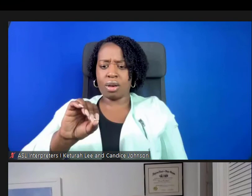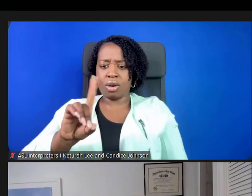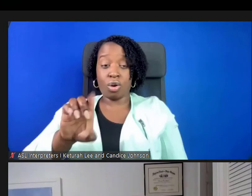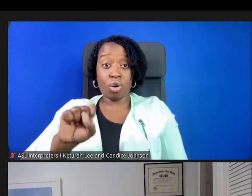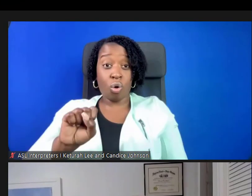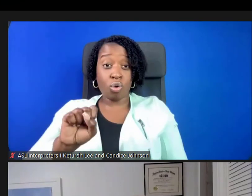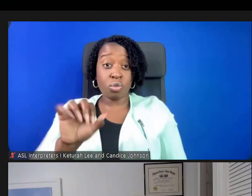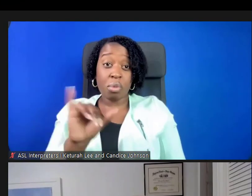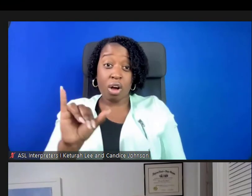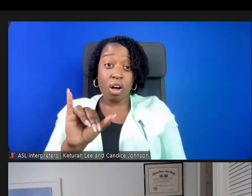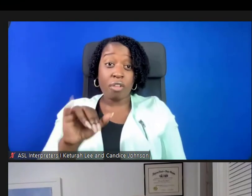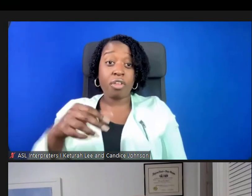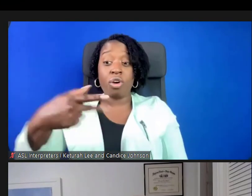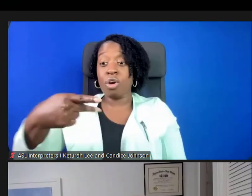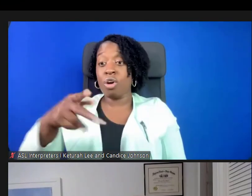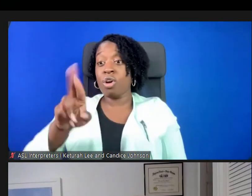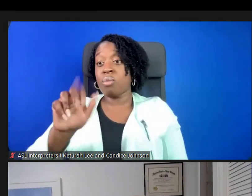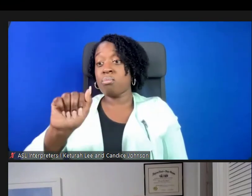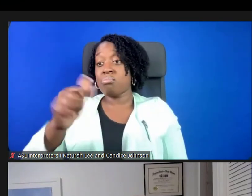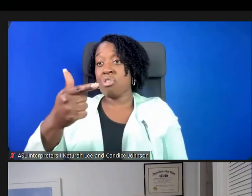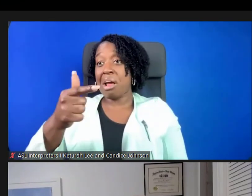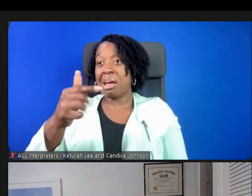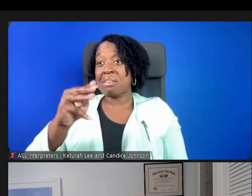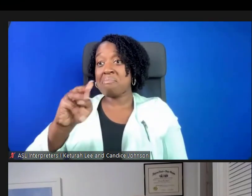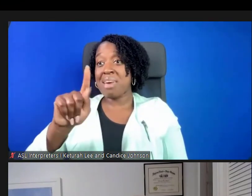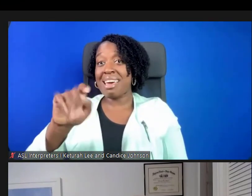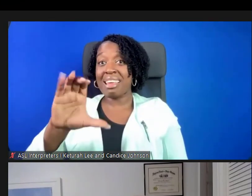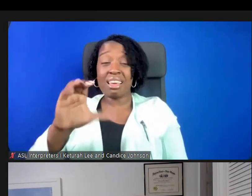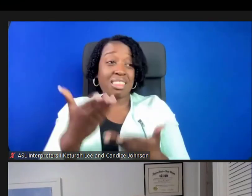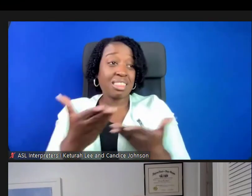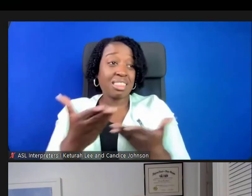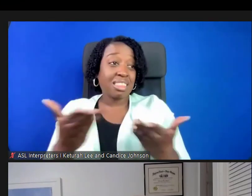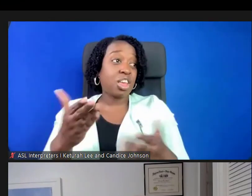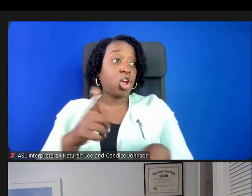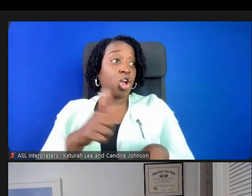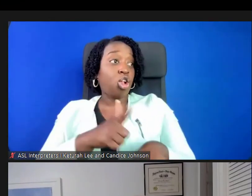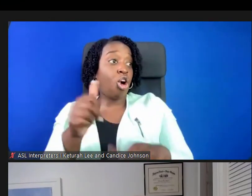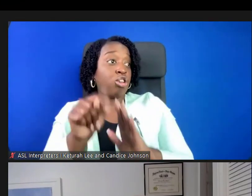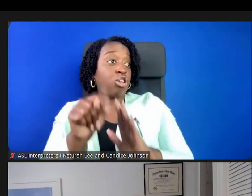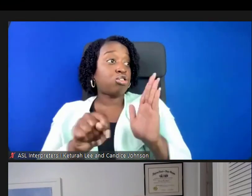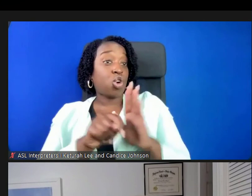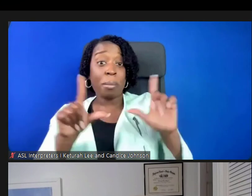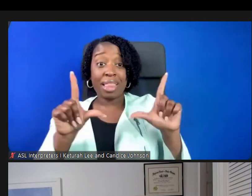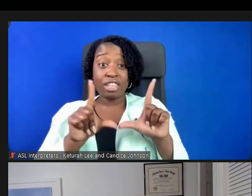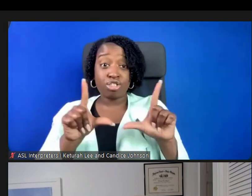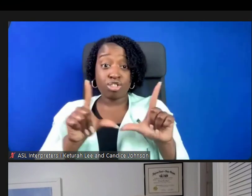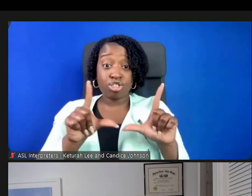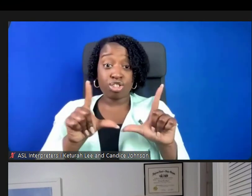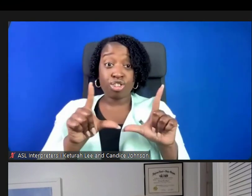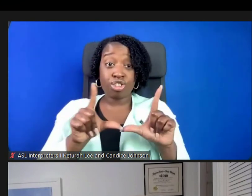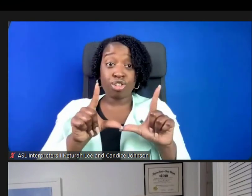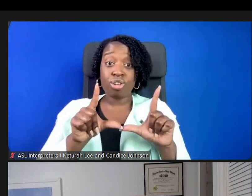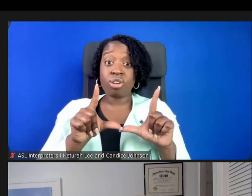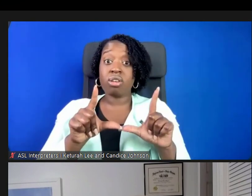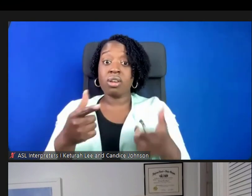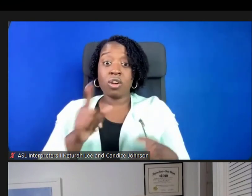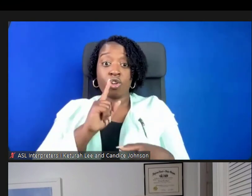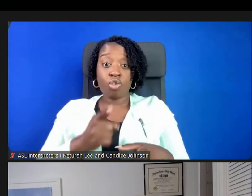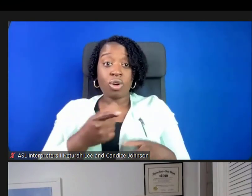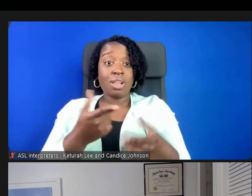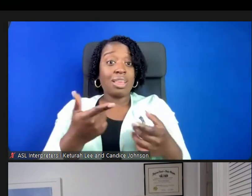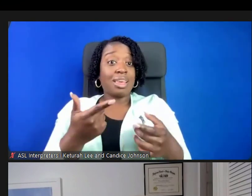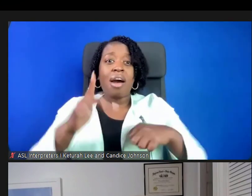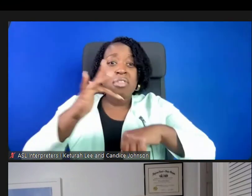pragmatic things like making long-term care licensure contingent on the widespread availability